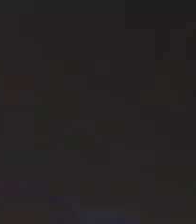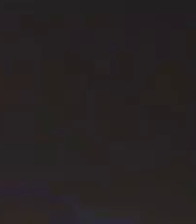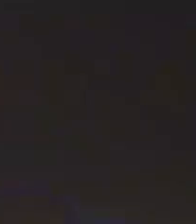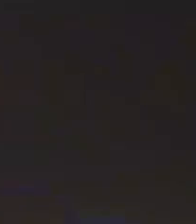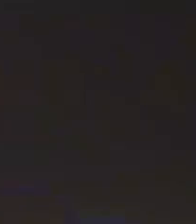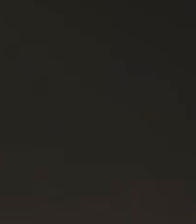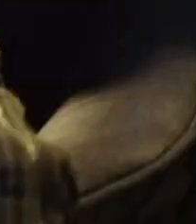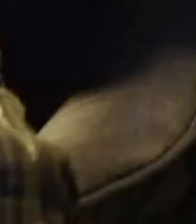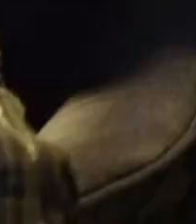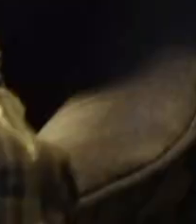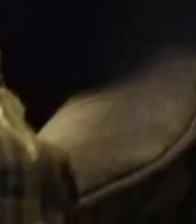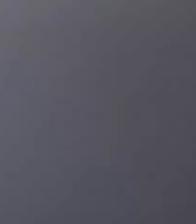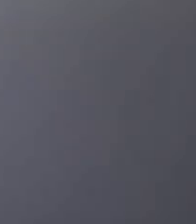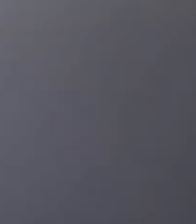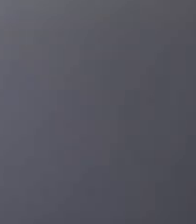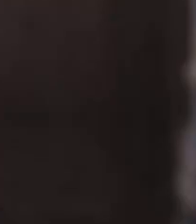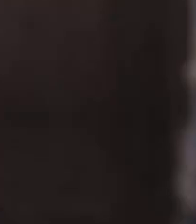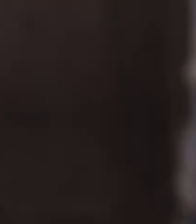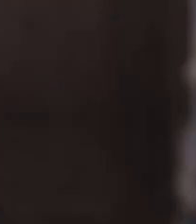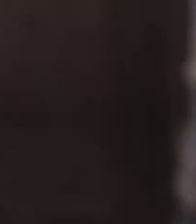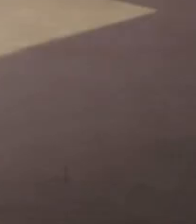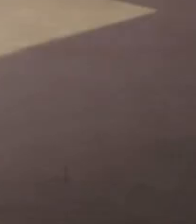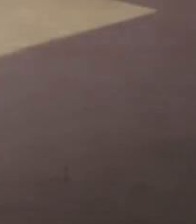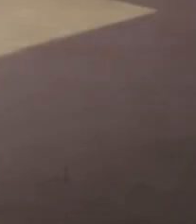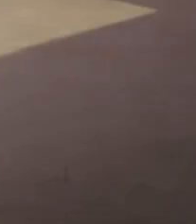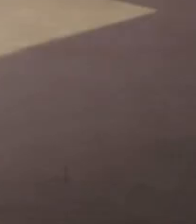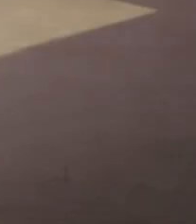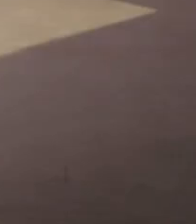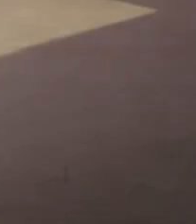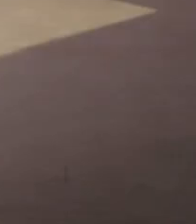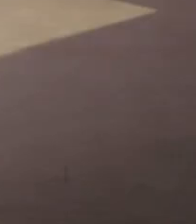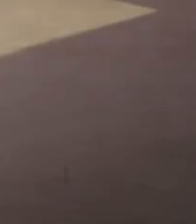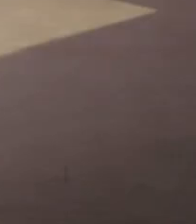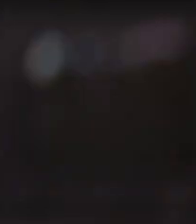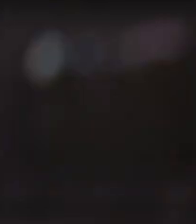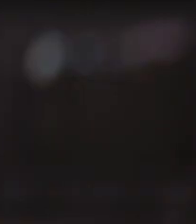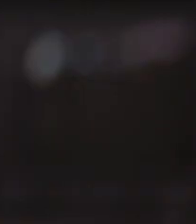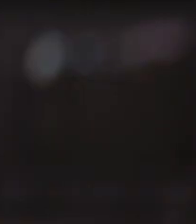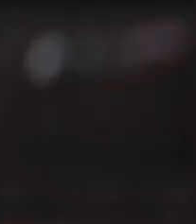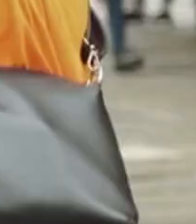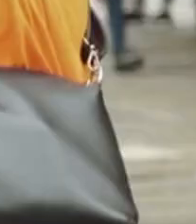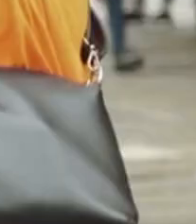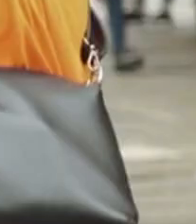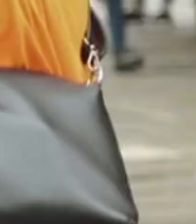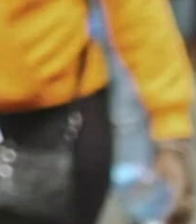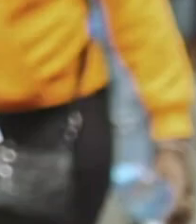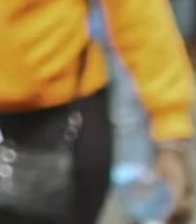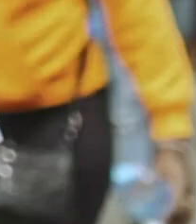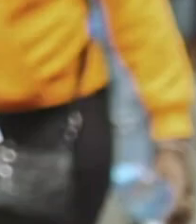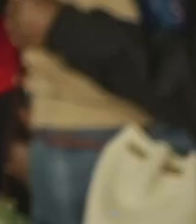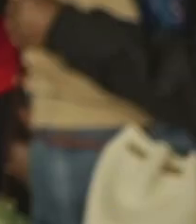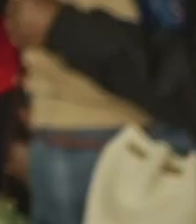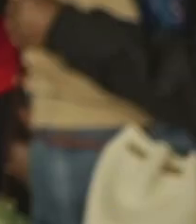We saw young women not just within the protest, but in very important leadership roles within the protest.